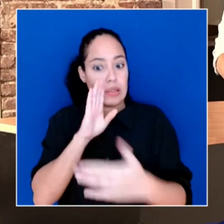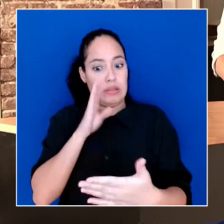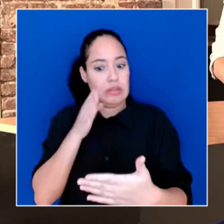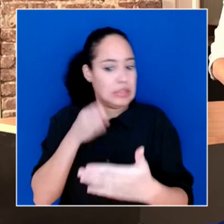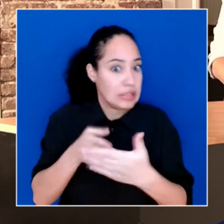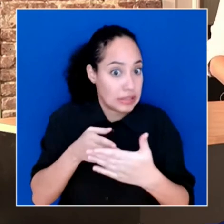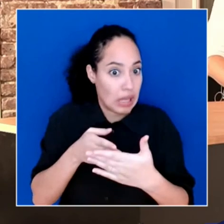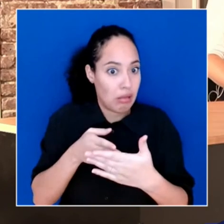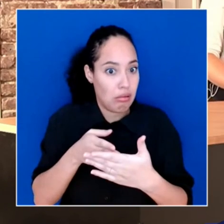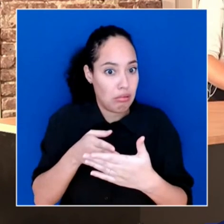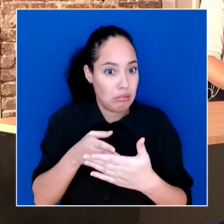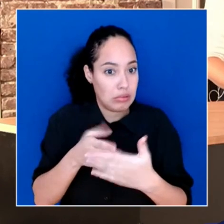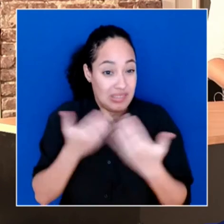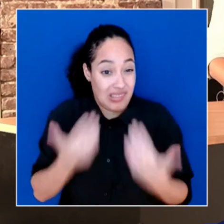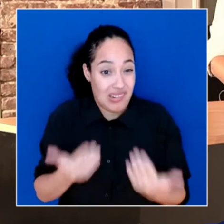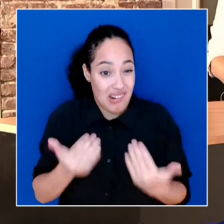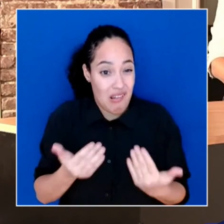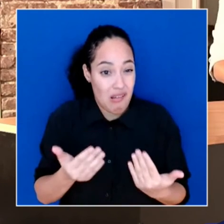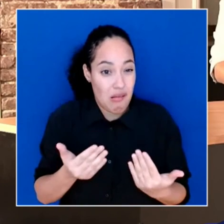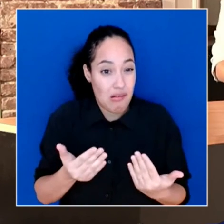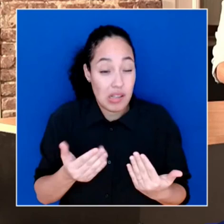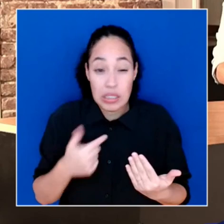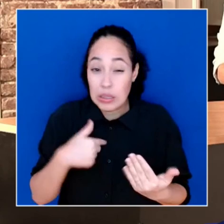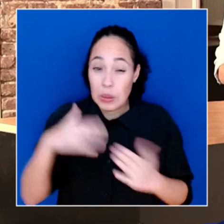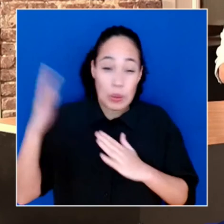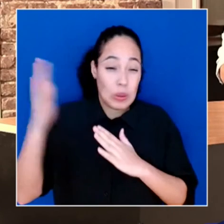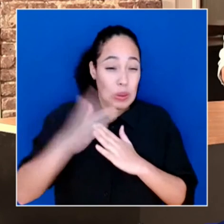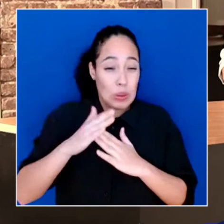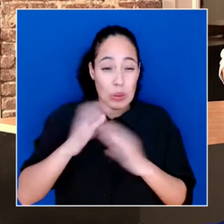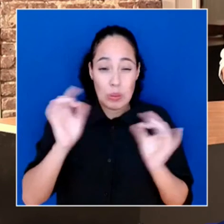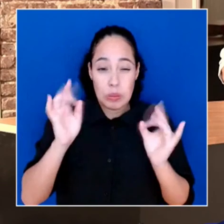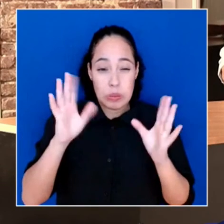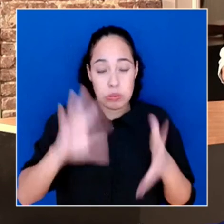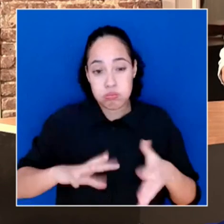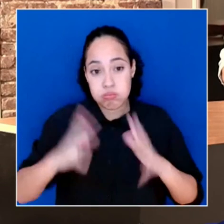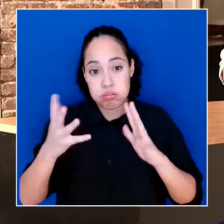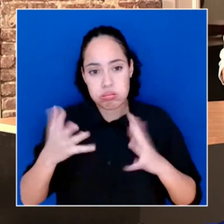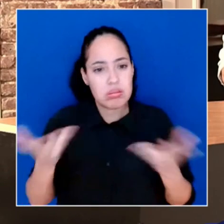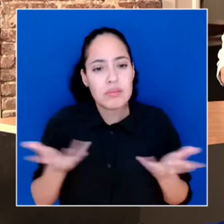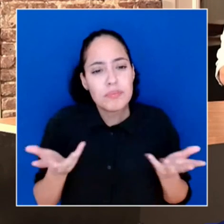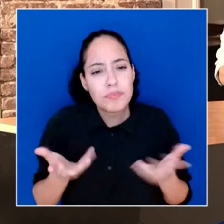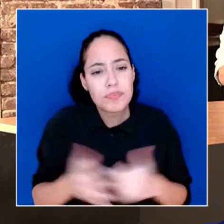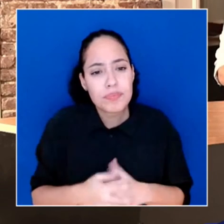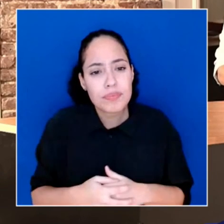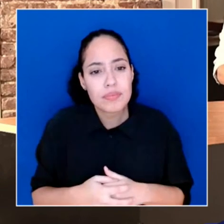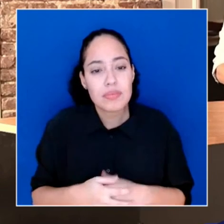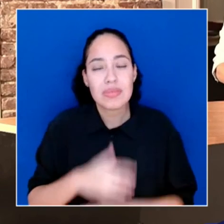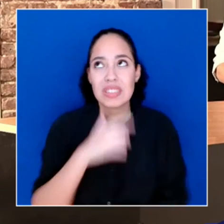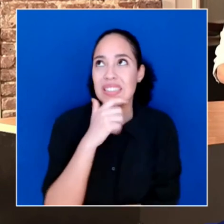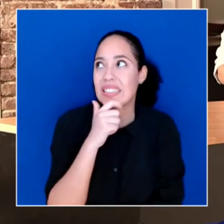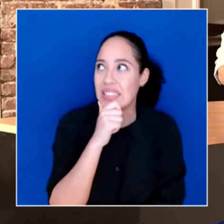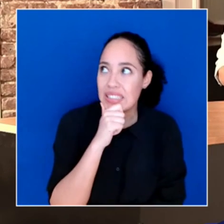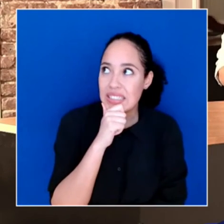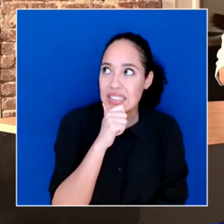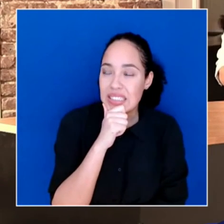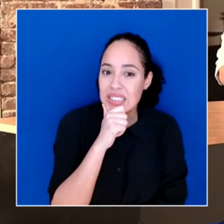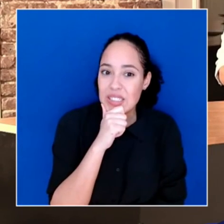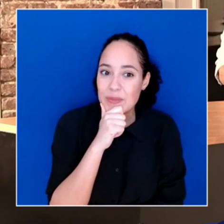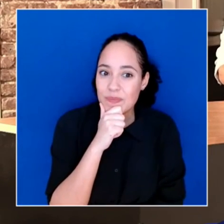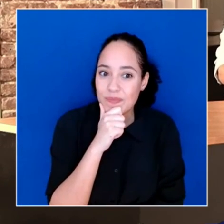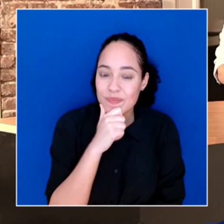Actually, it's hard to decide if it's the inefficient communication that I encounter